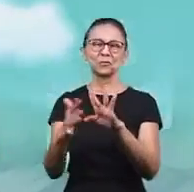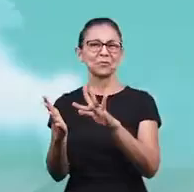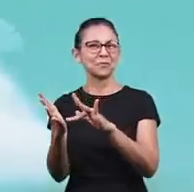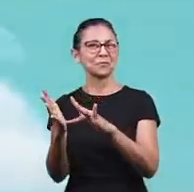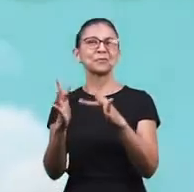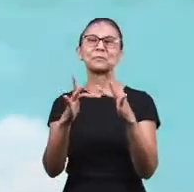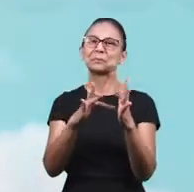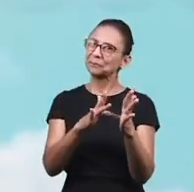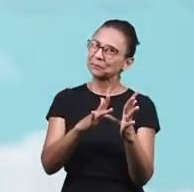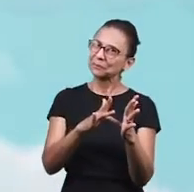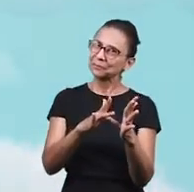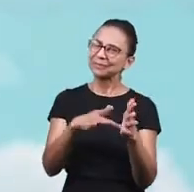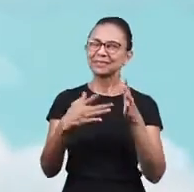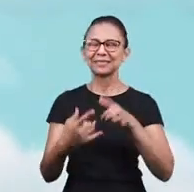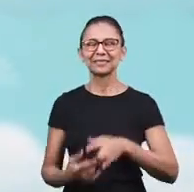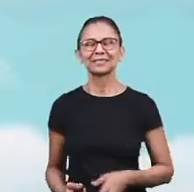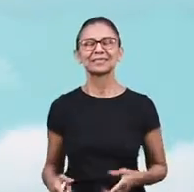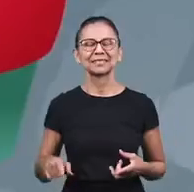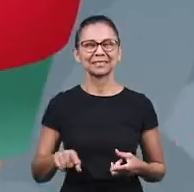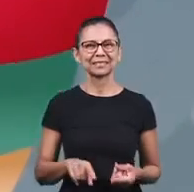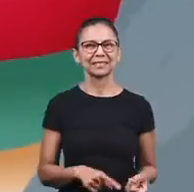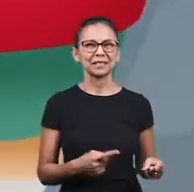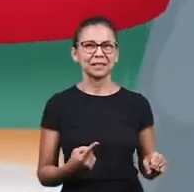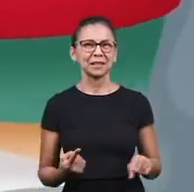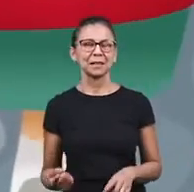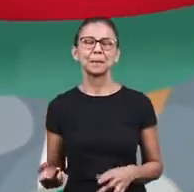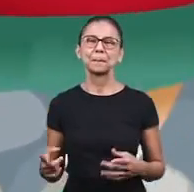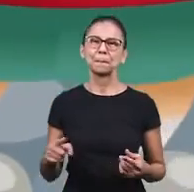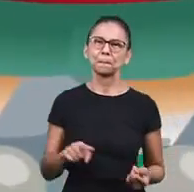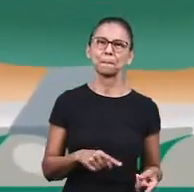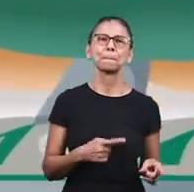until my Jesus returns.